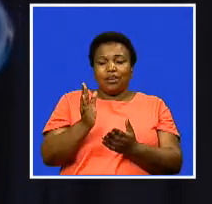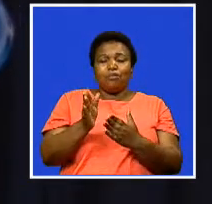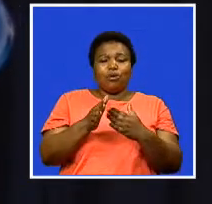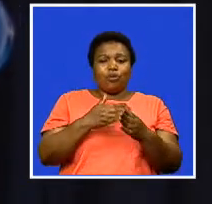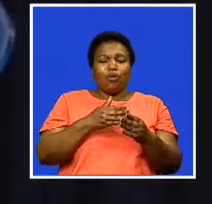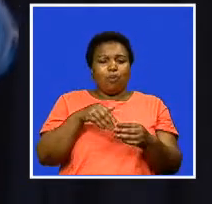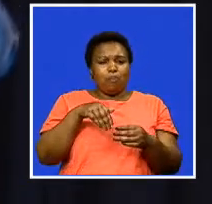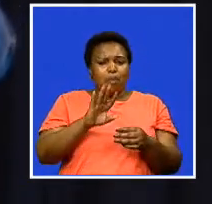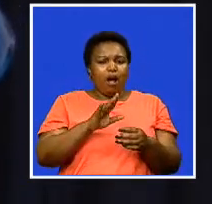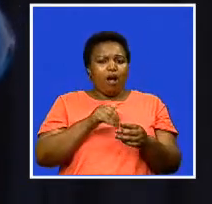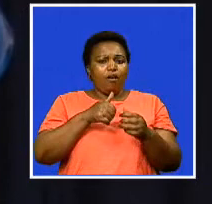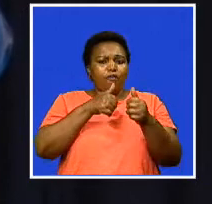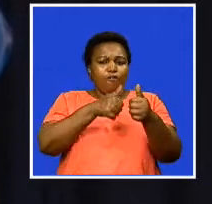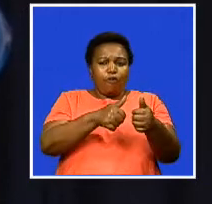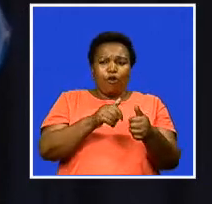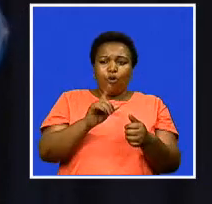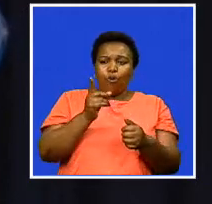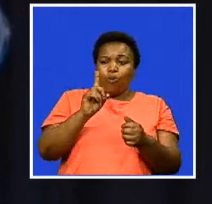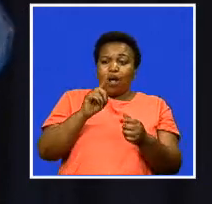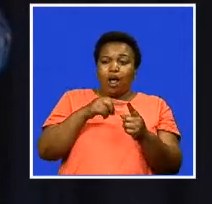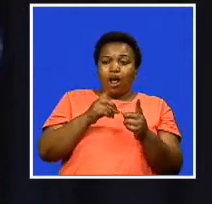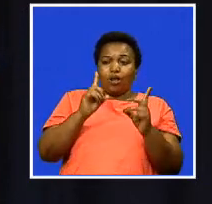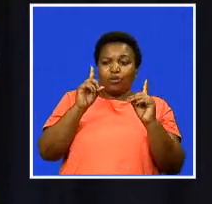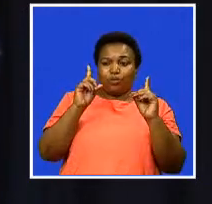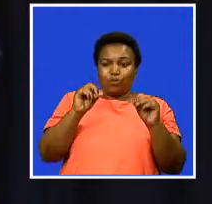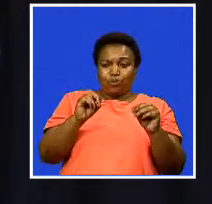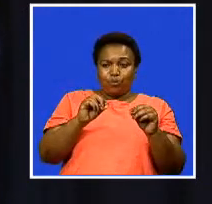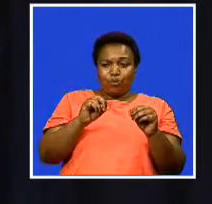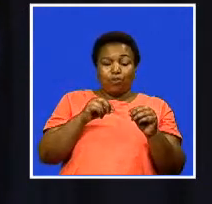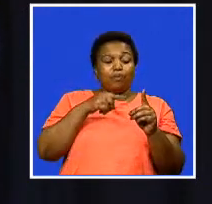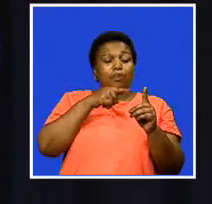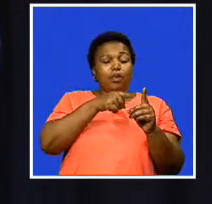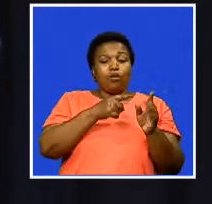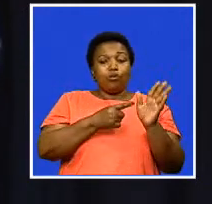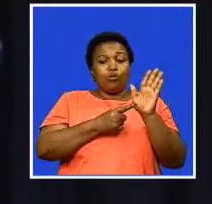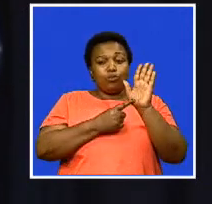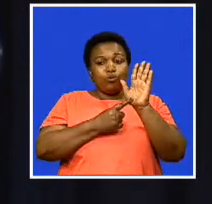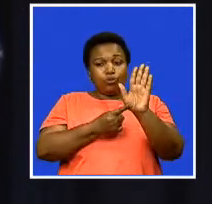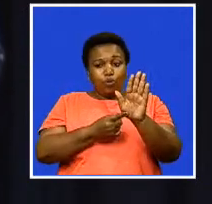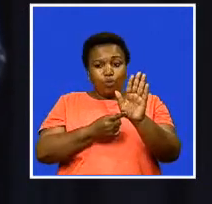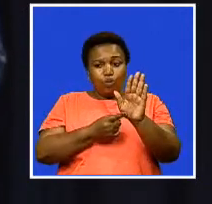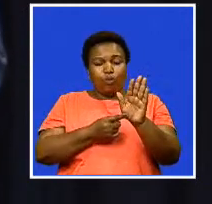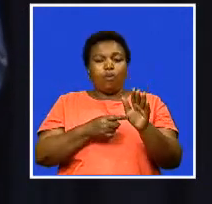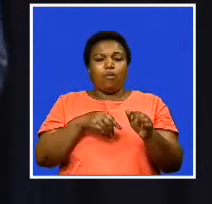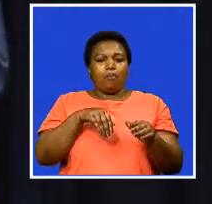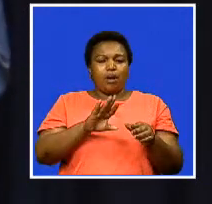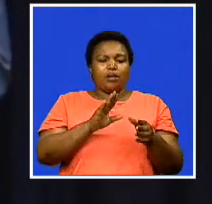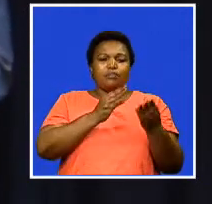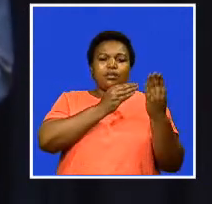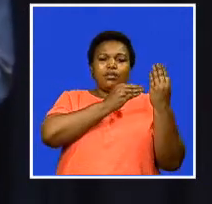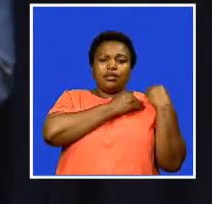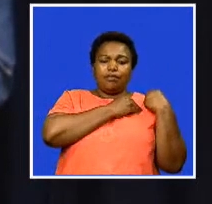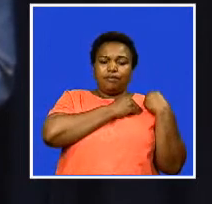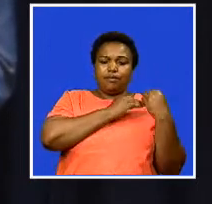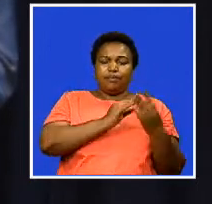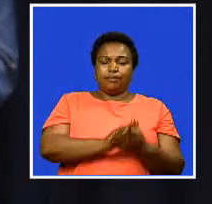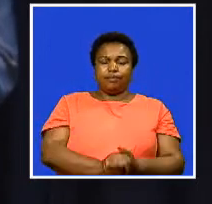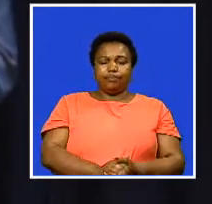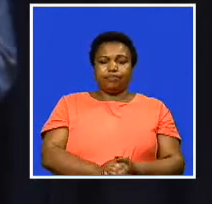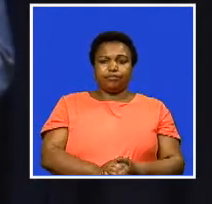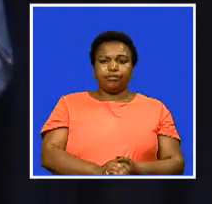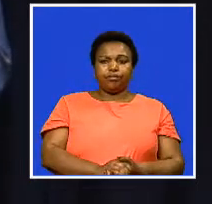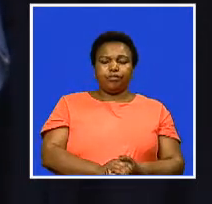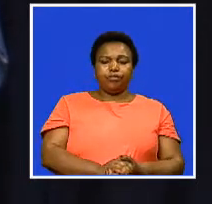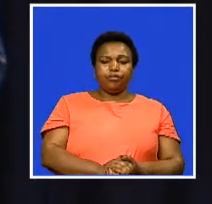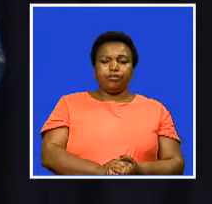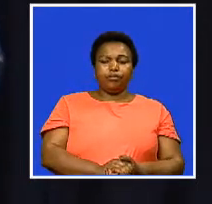ulandzele lala kwentako ukukhombisa ukuthi live lifanele liphephe lokunye